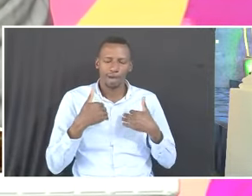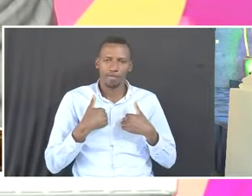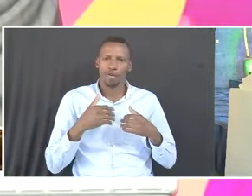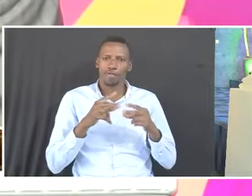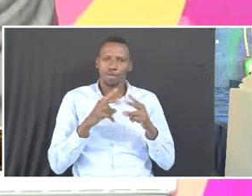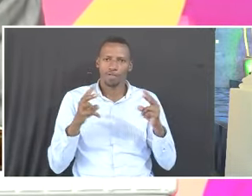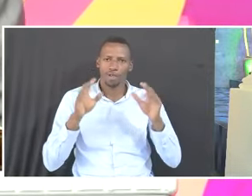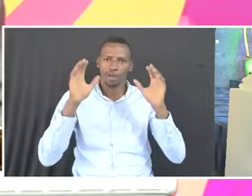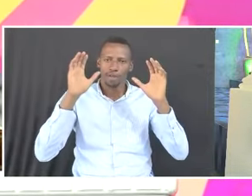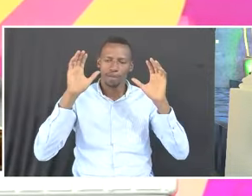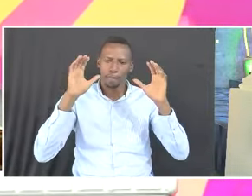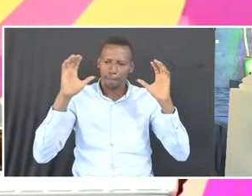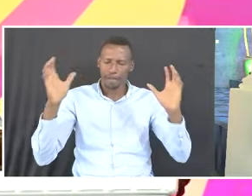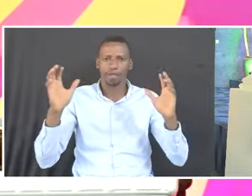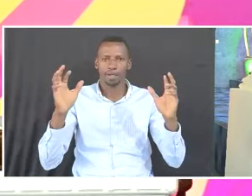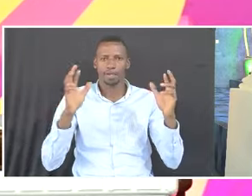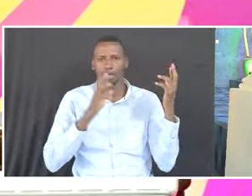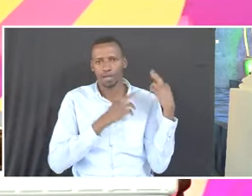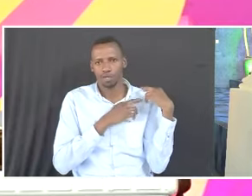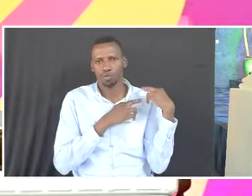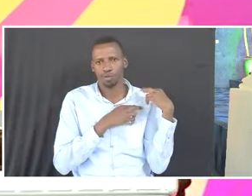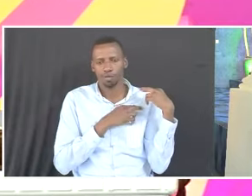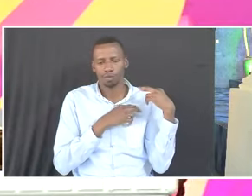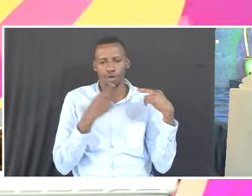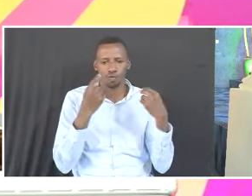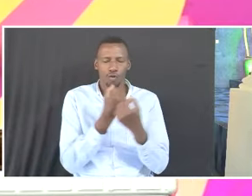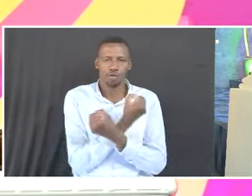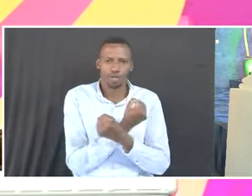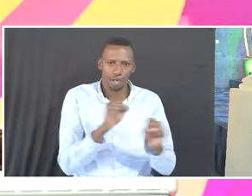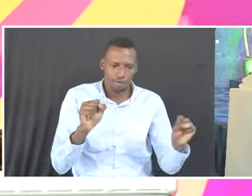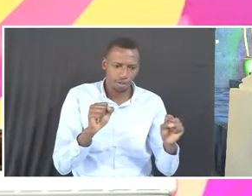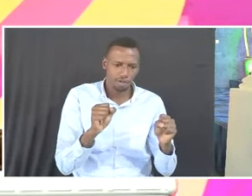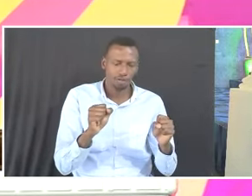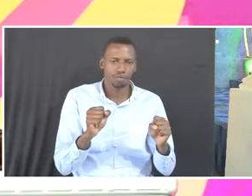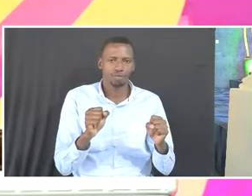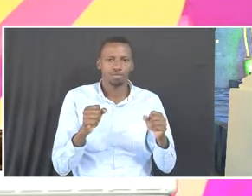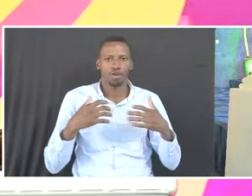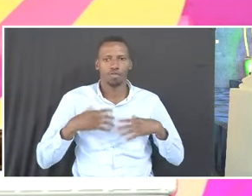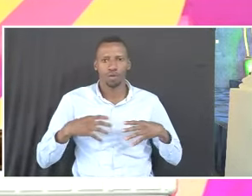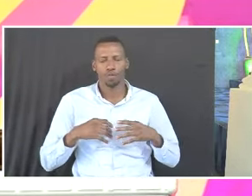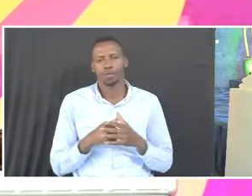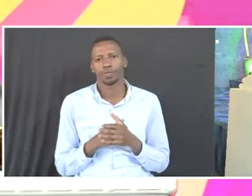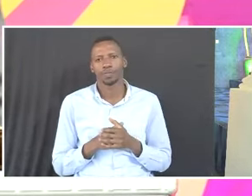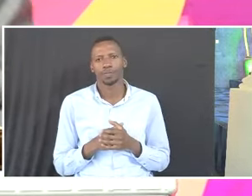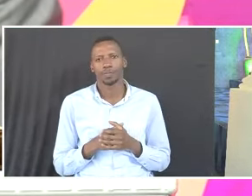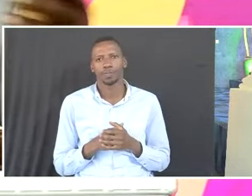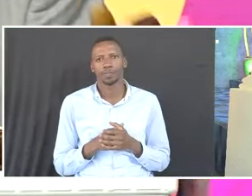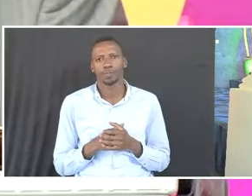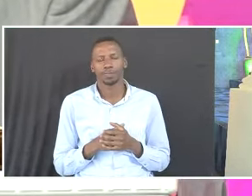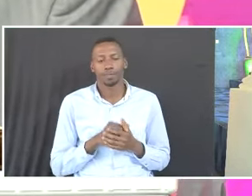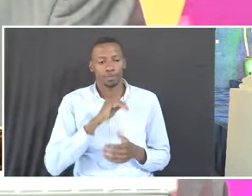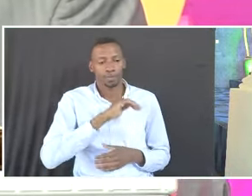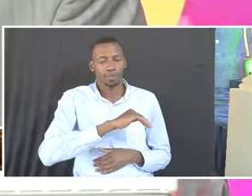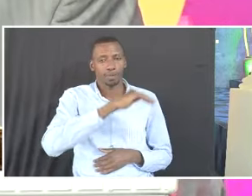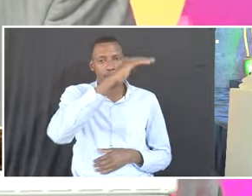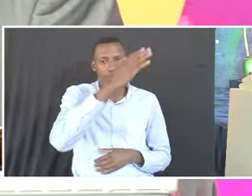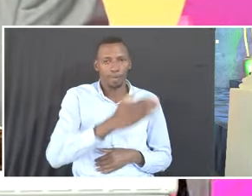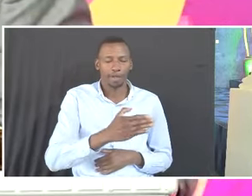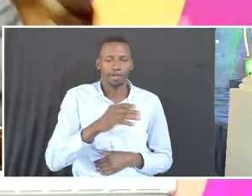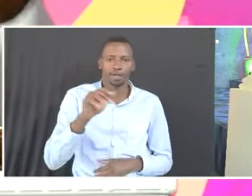symbolically as far as salvation of mankind is concerned. On the mountains of